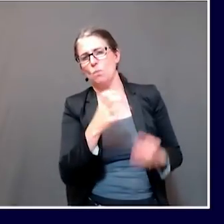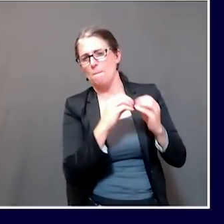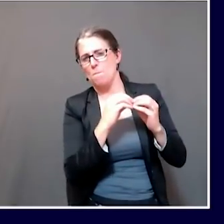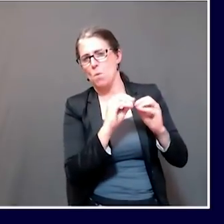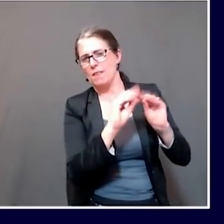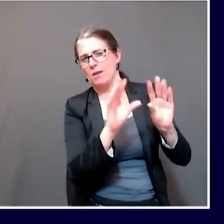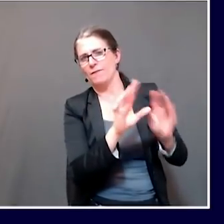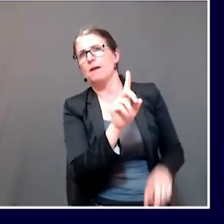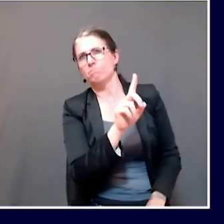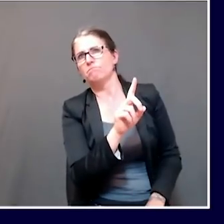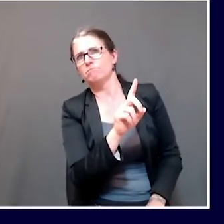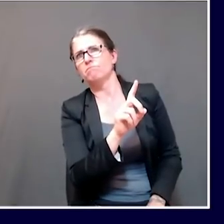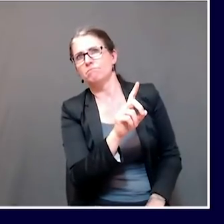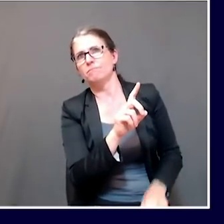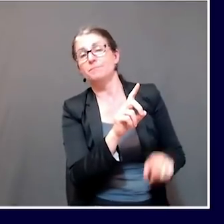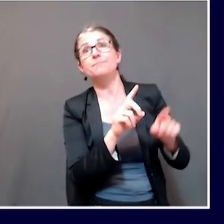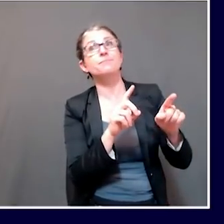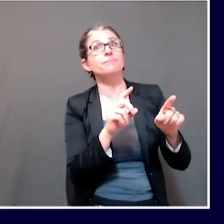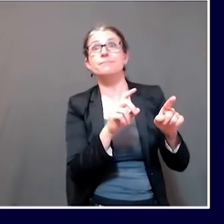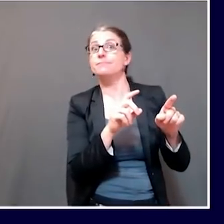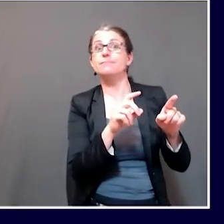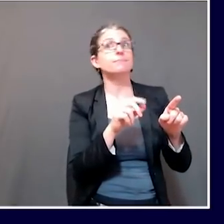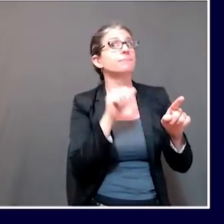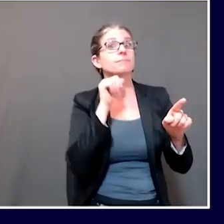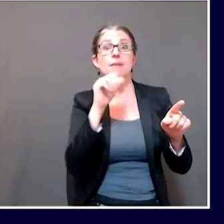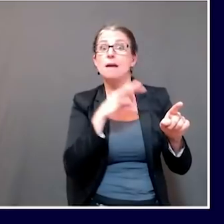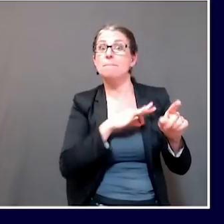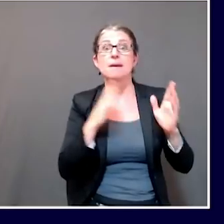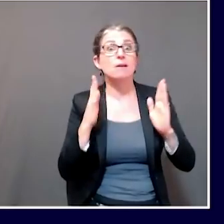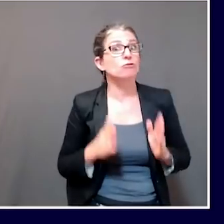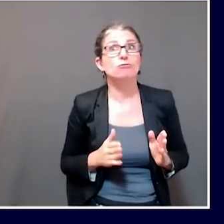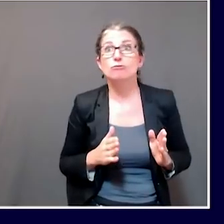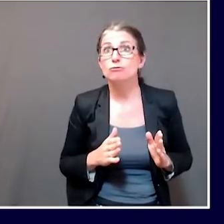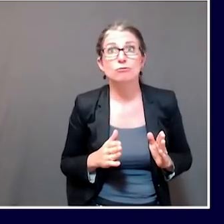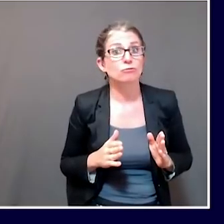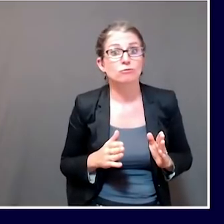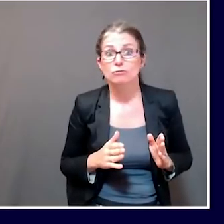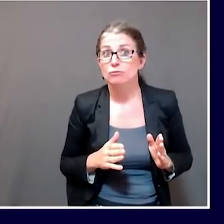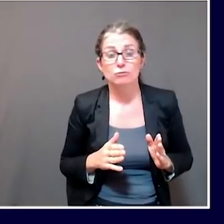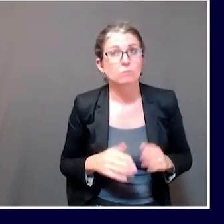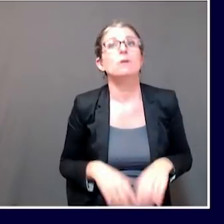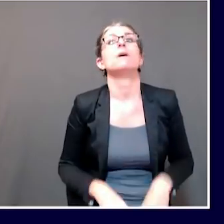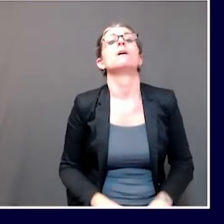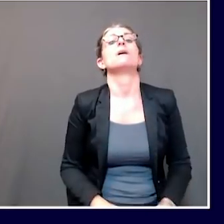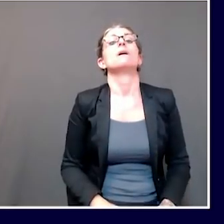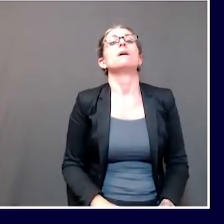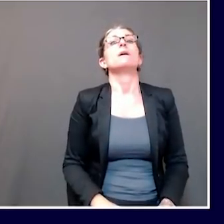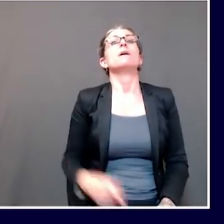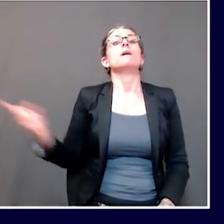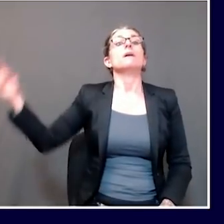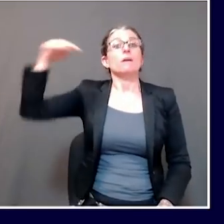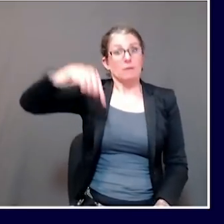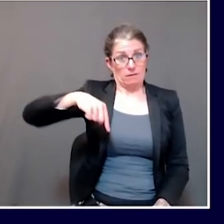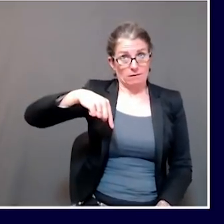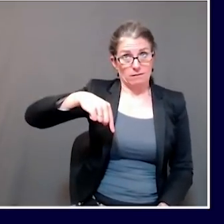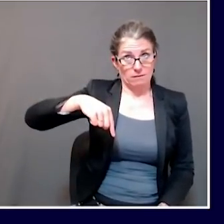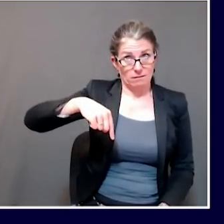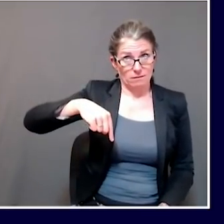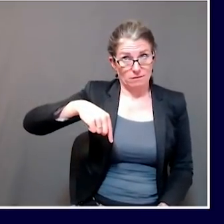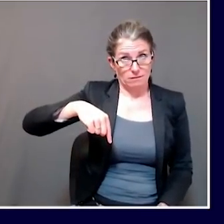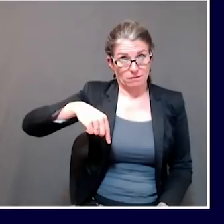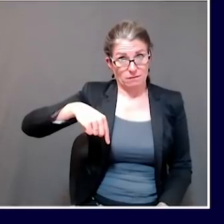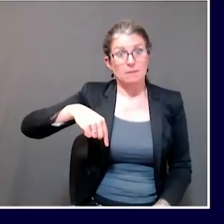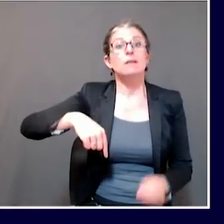non-resident is associated with an outbreak, and in my head so far, the outbreaks are defined clusters and don't account for all of